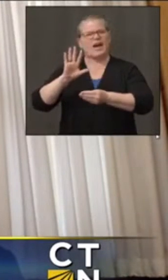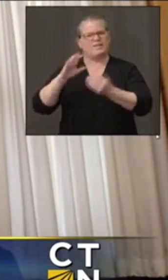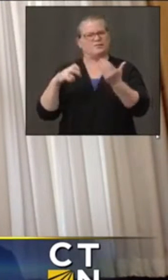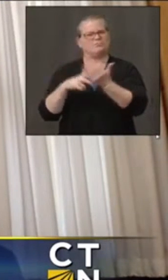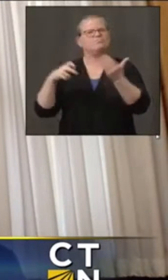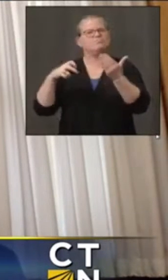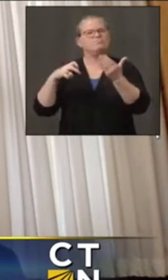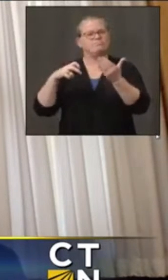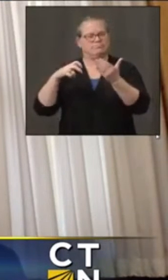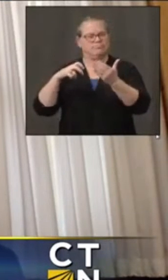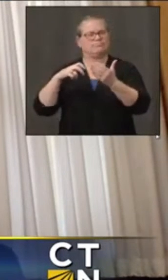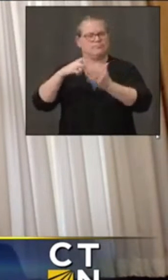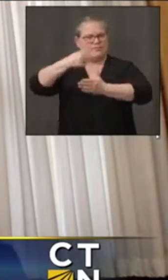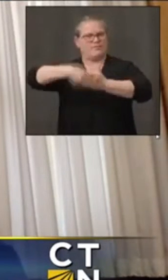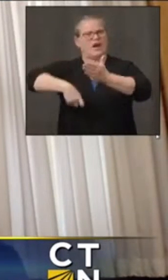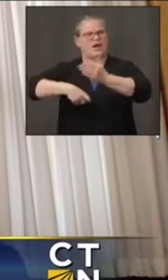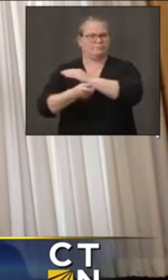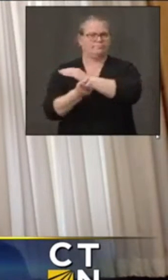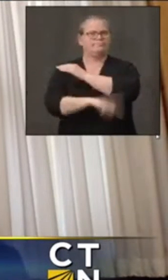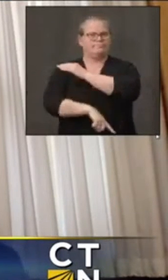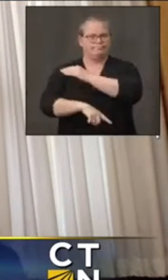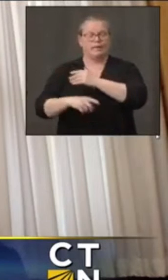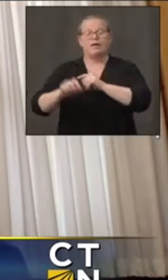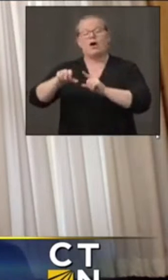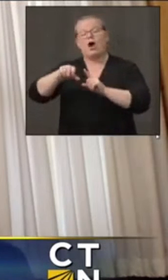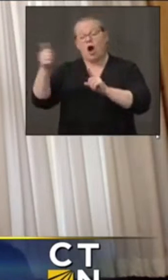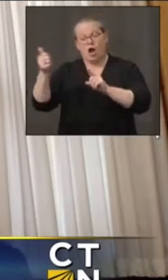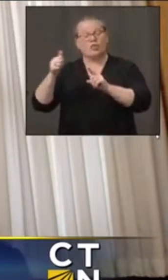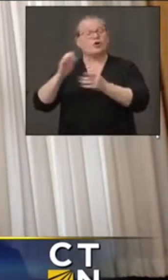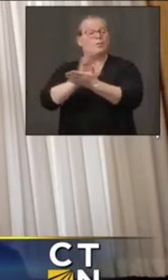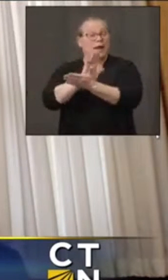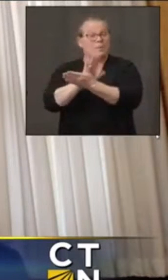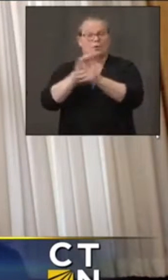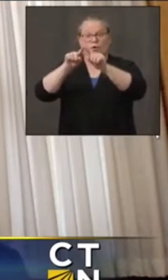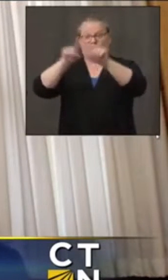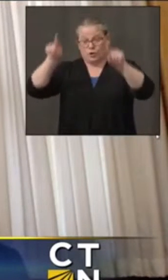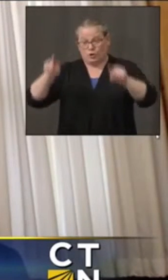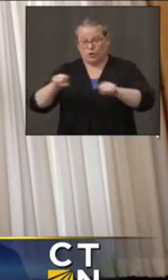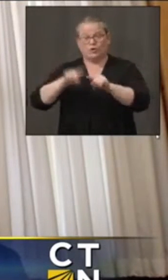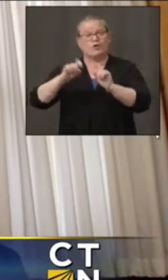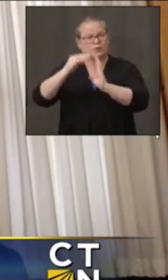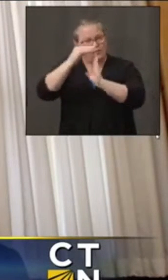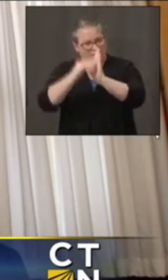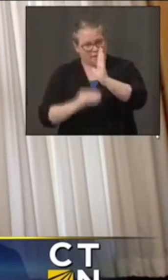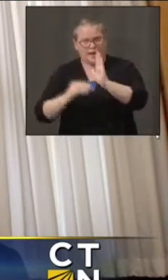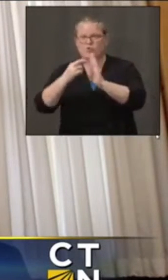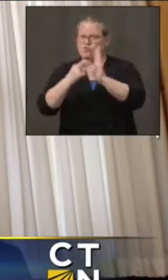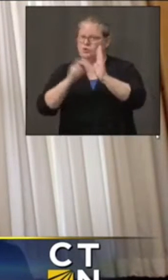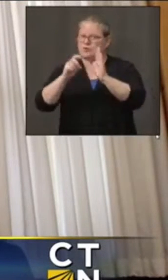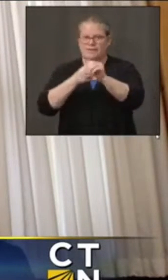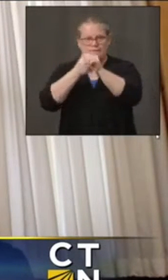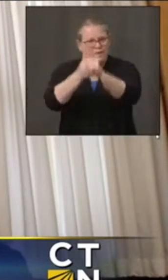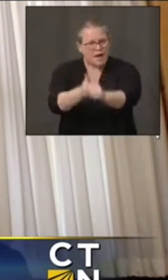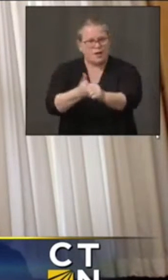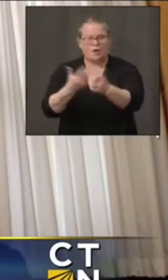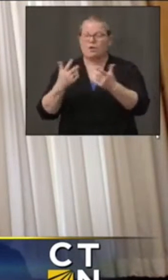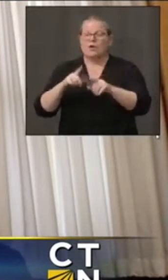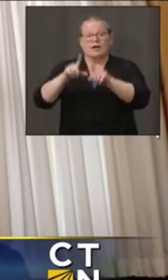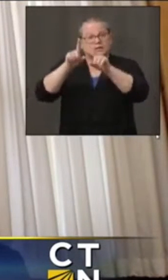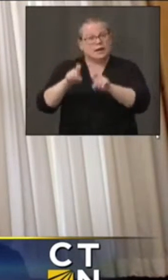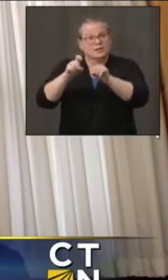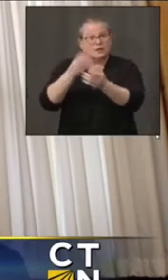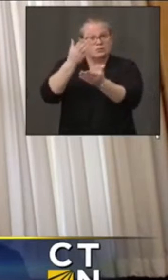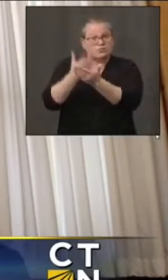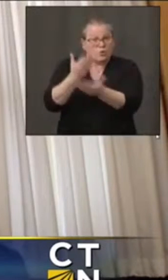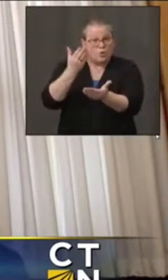travel form if you're traveling back from an affected state, attest to your compliance with the rules, which is to either